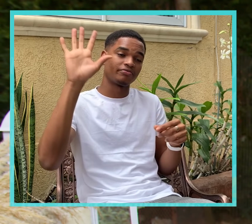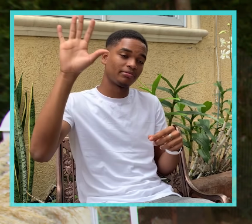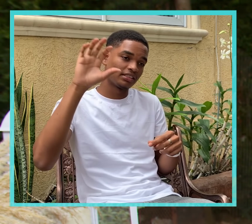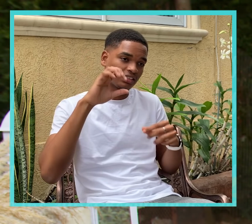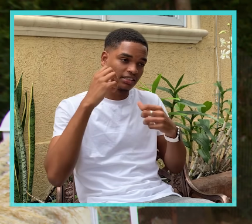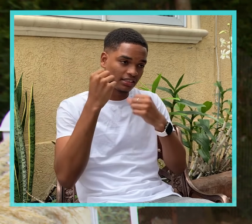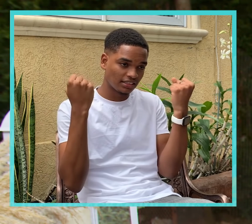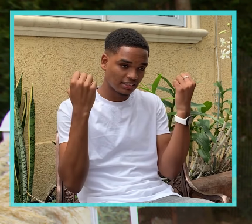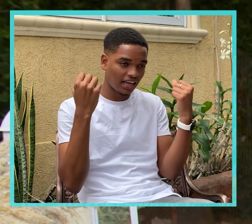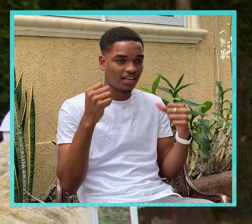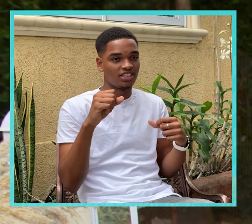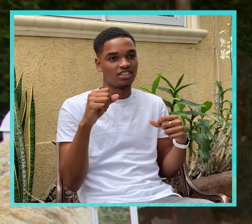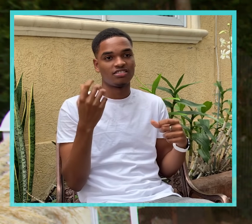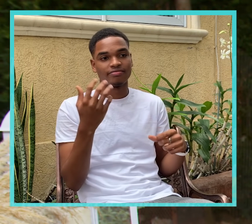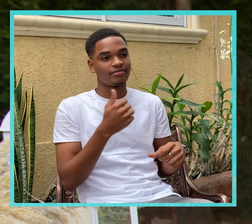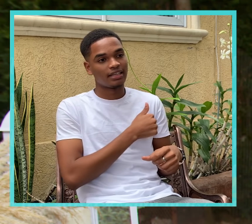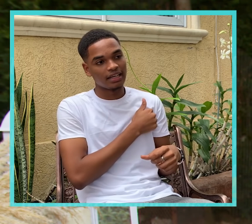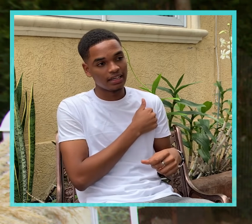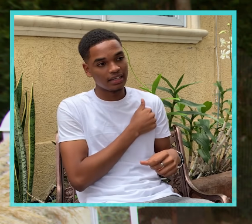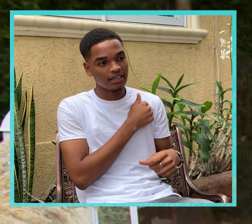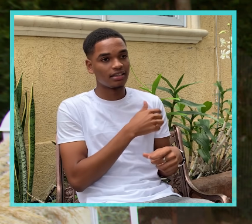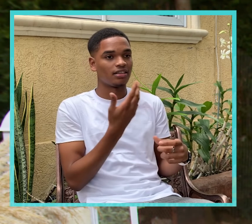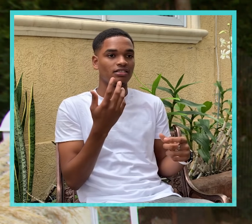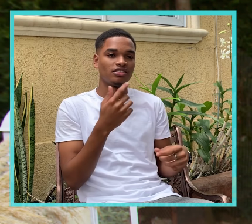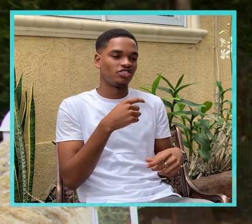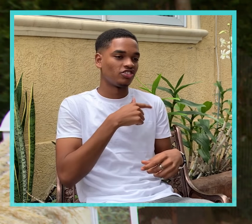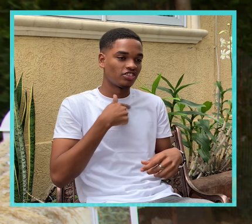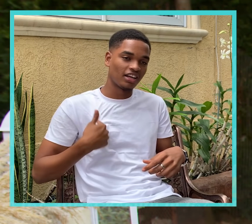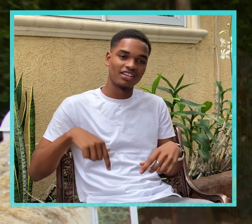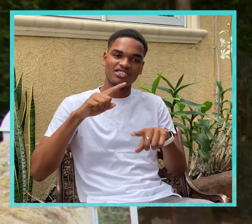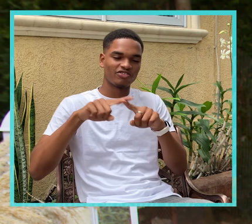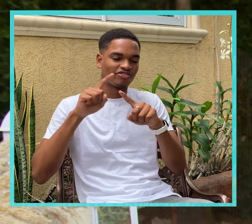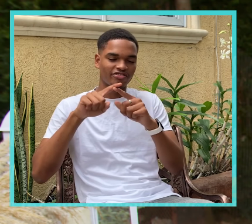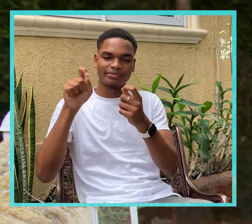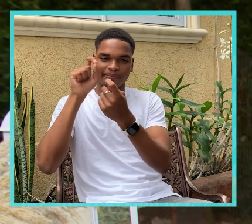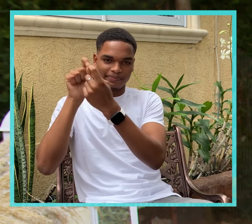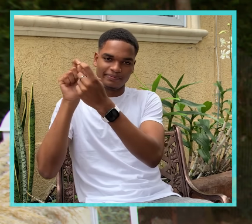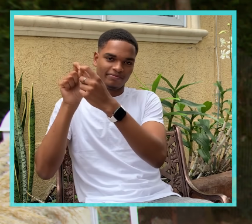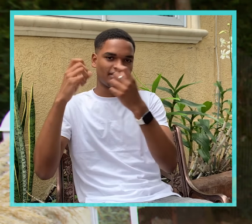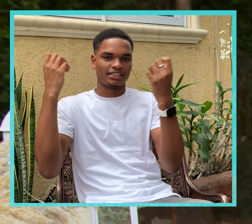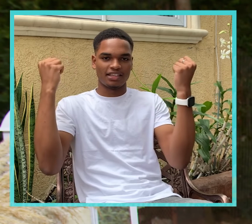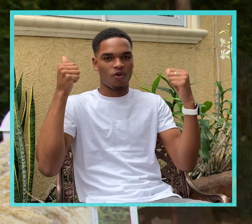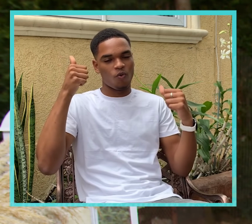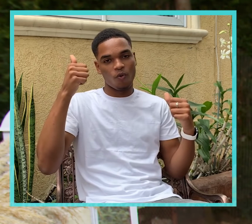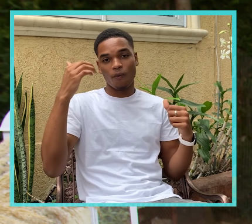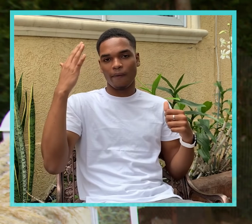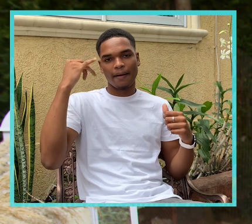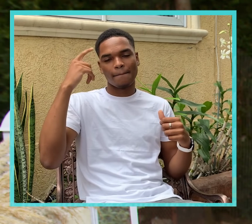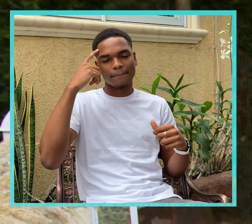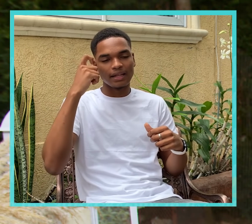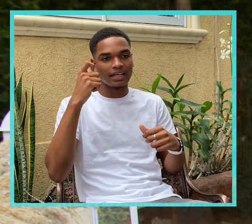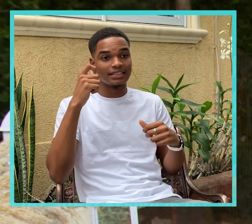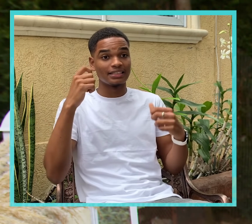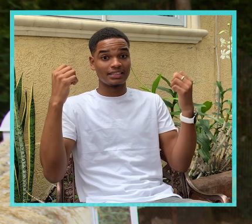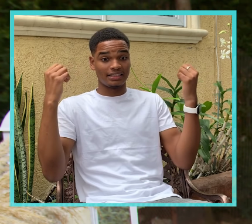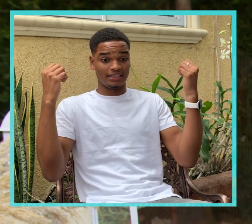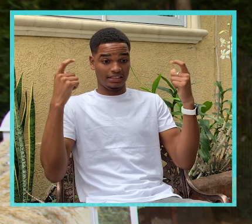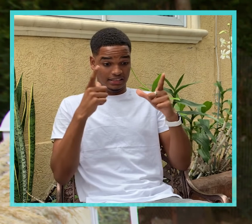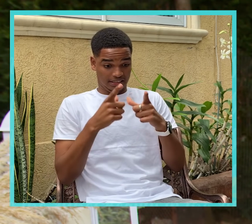language, Canada, Canadian sign language. It's specific because language is influenced by culture.